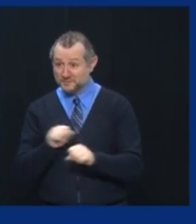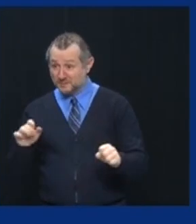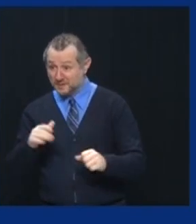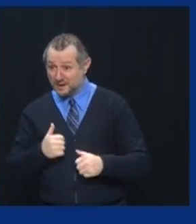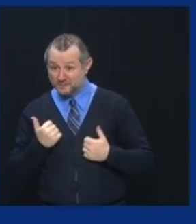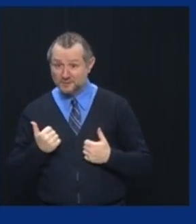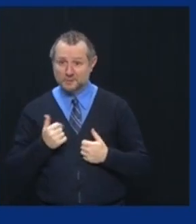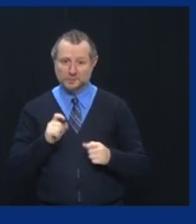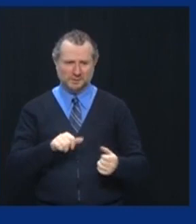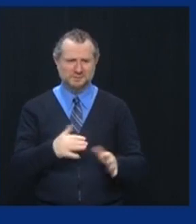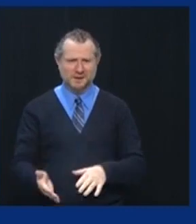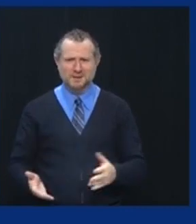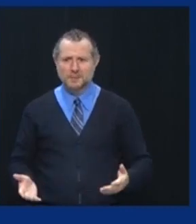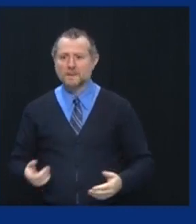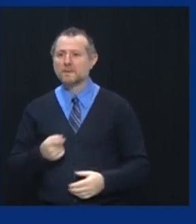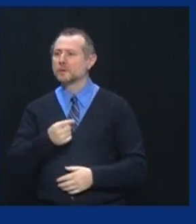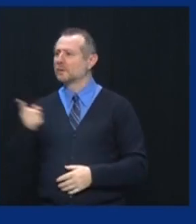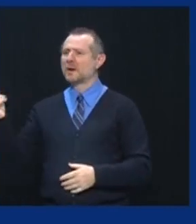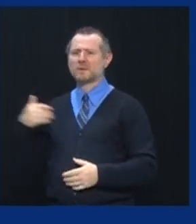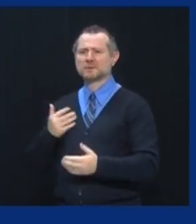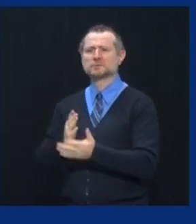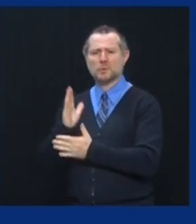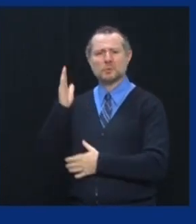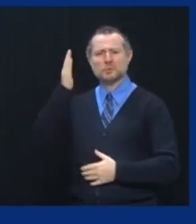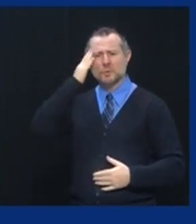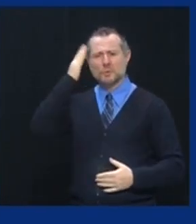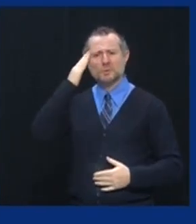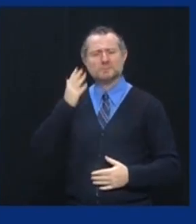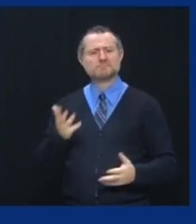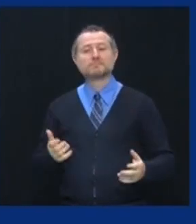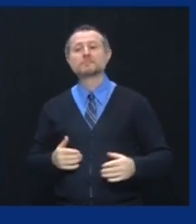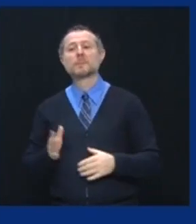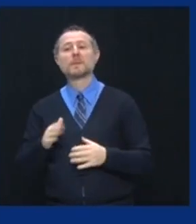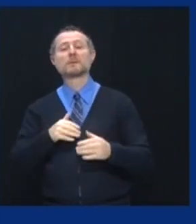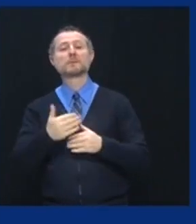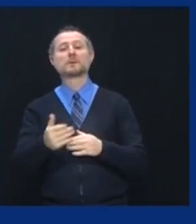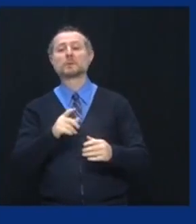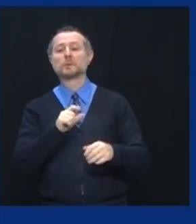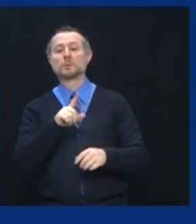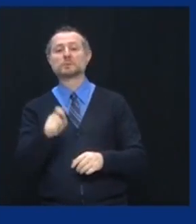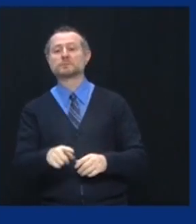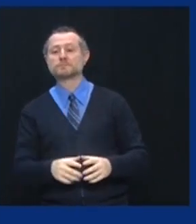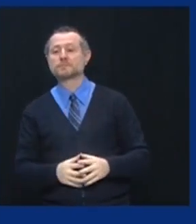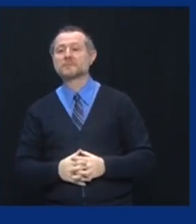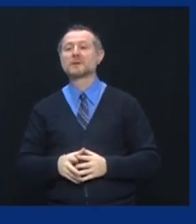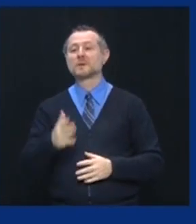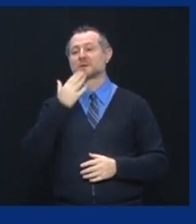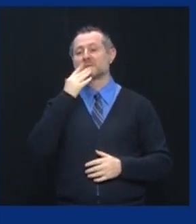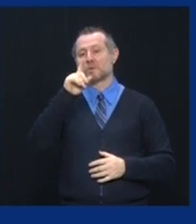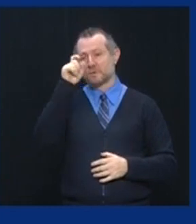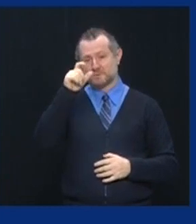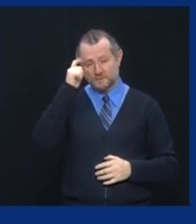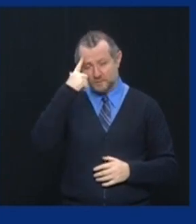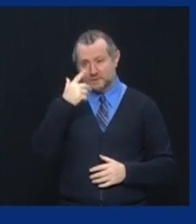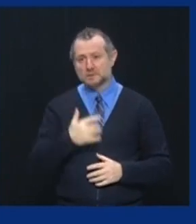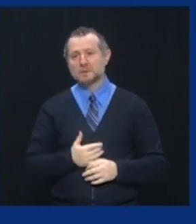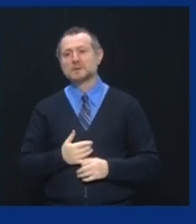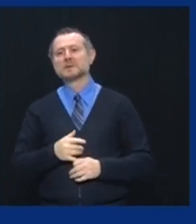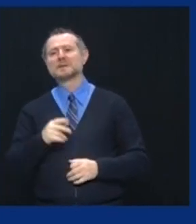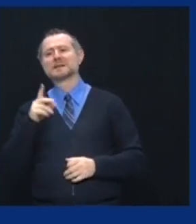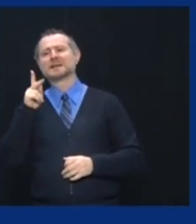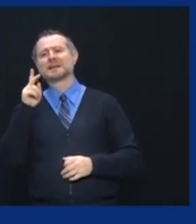know. Next question, operator. Thank you, Governor. You now have Keisha